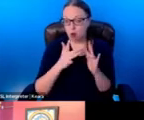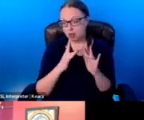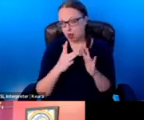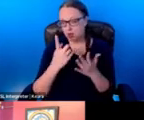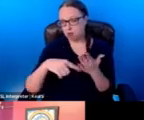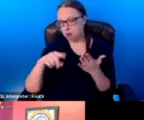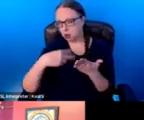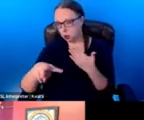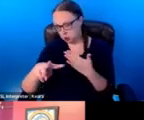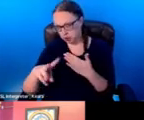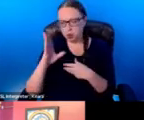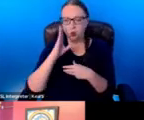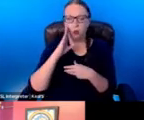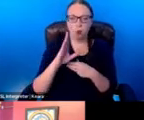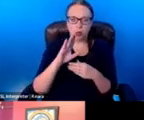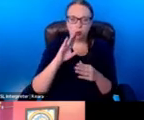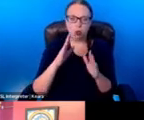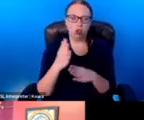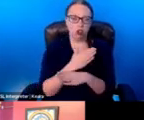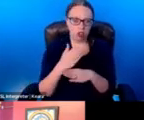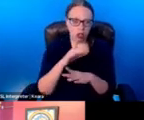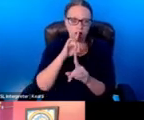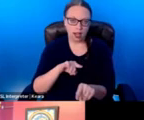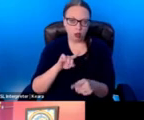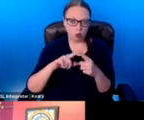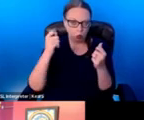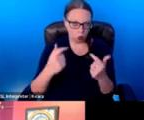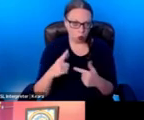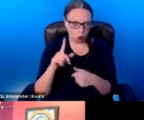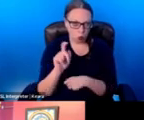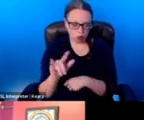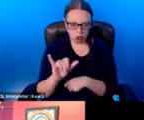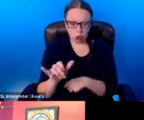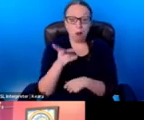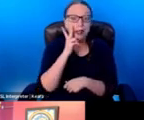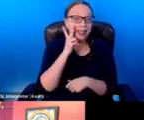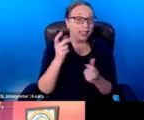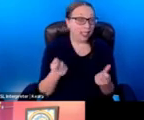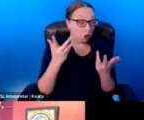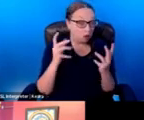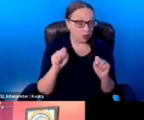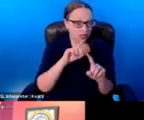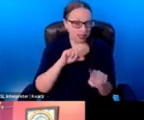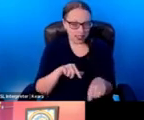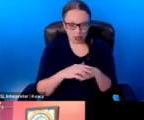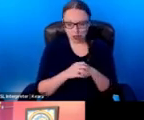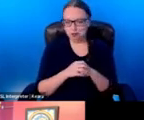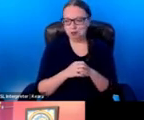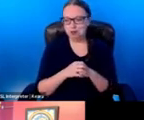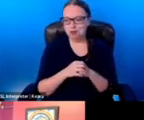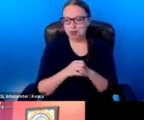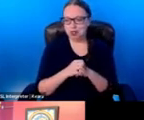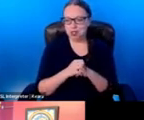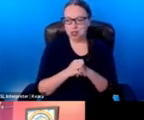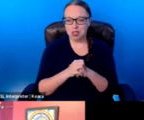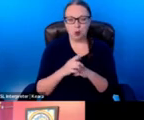also be sure to post those answers as well. But let's see how many we can get to. And I think, Elaine, you can go ahead and just take this